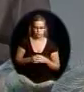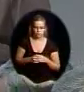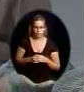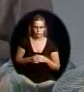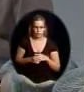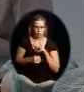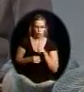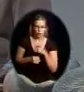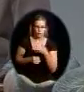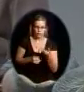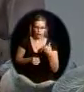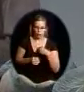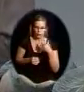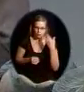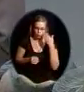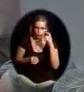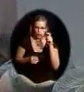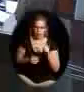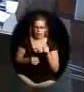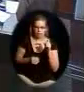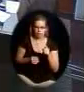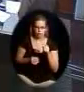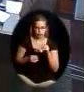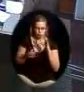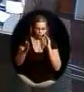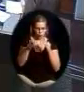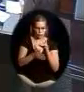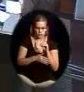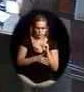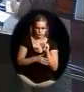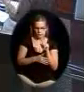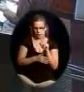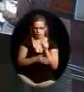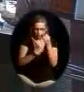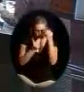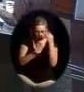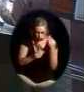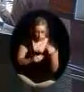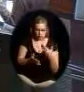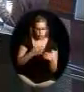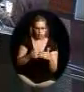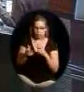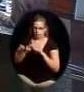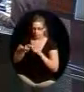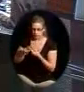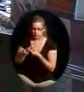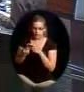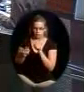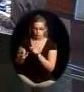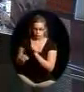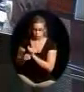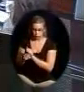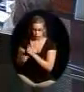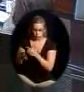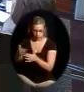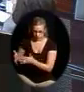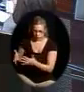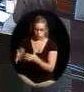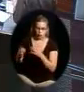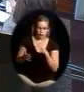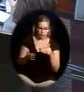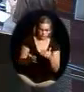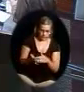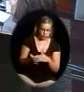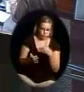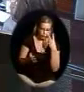One of the things we know is that we have to be very data-driven. Whether we're talking about the beginning when it tells us we need to work on something, or in the